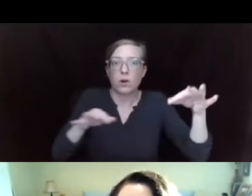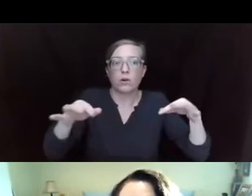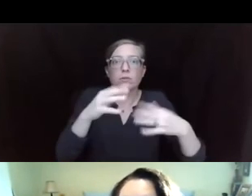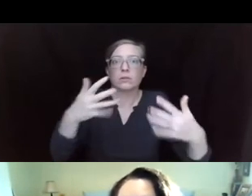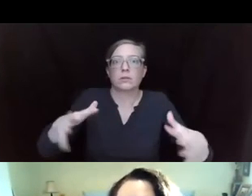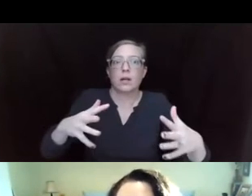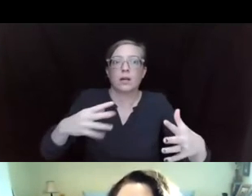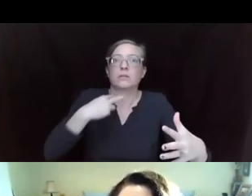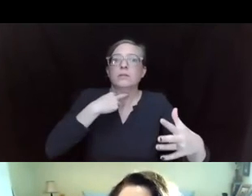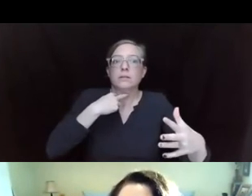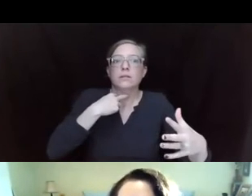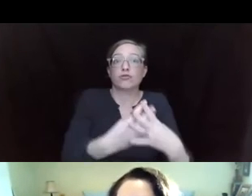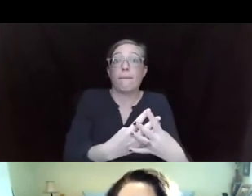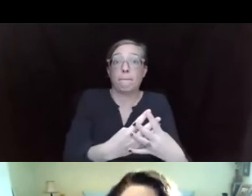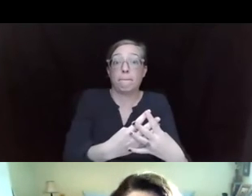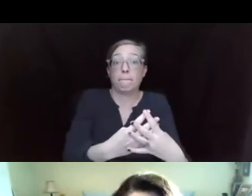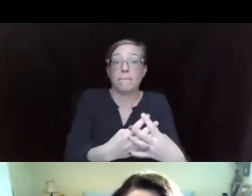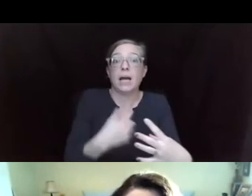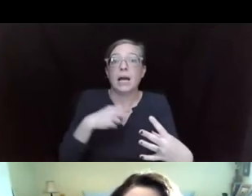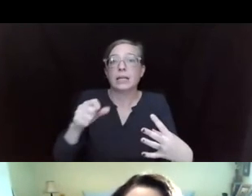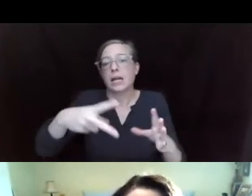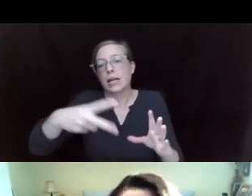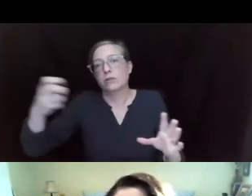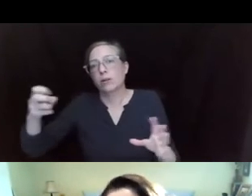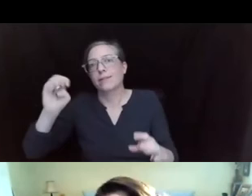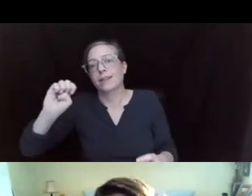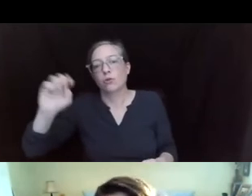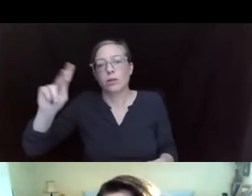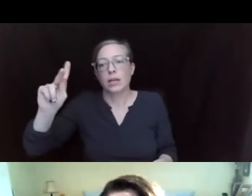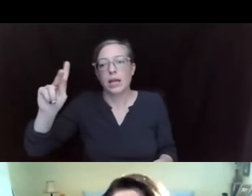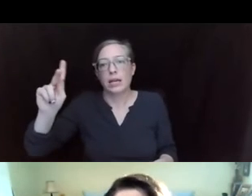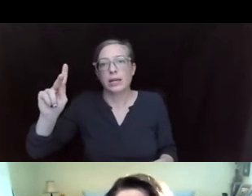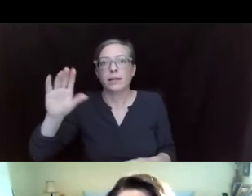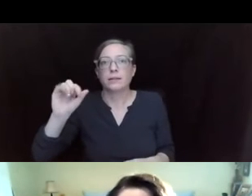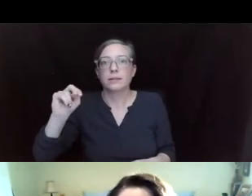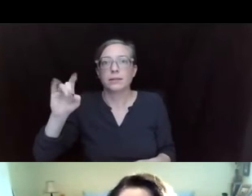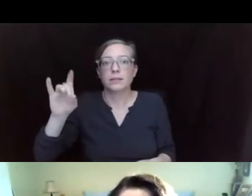the electrokinetic equilibrium condition. Since this one is extracted